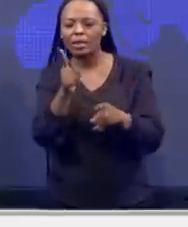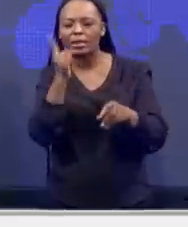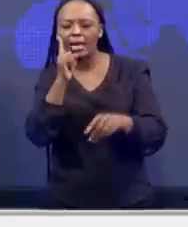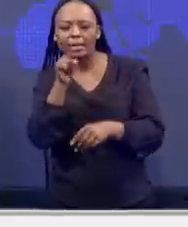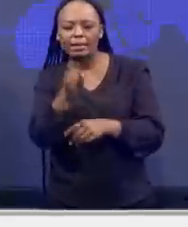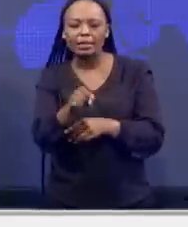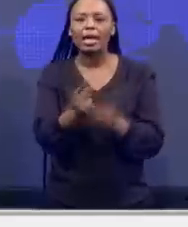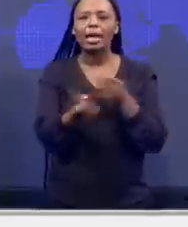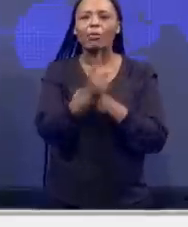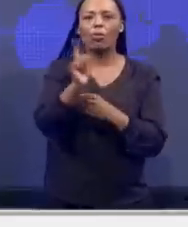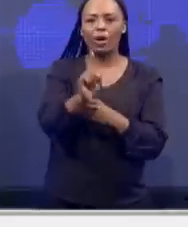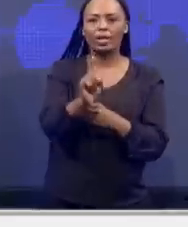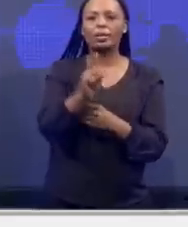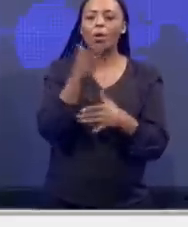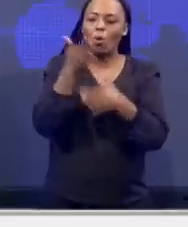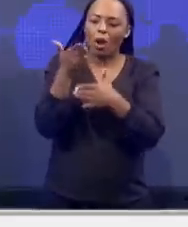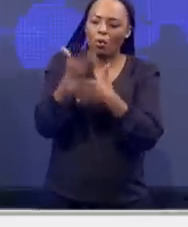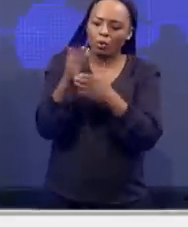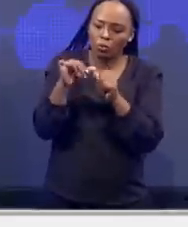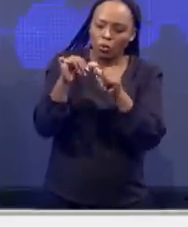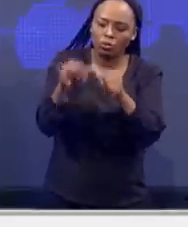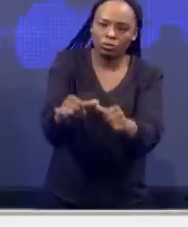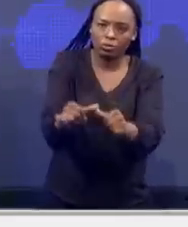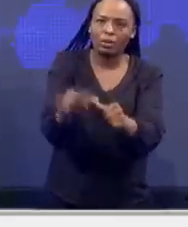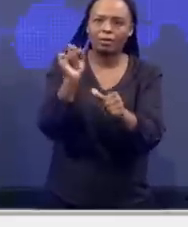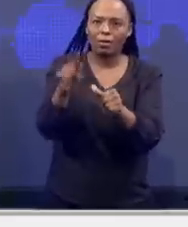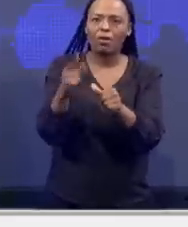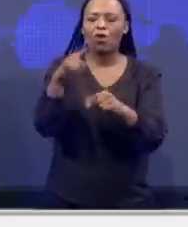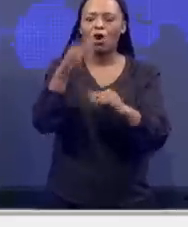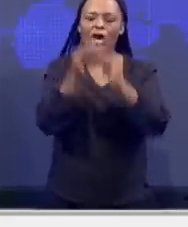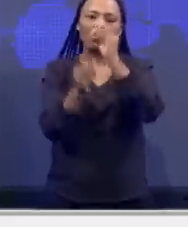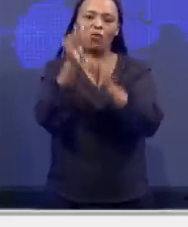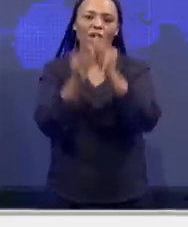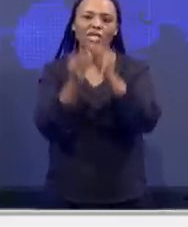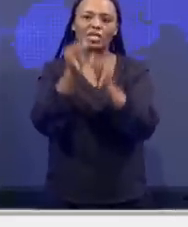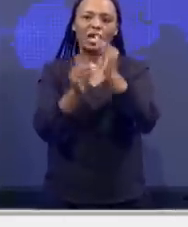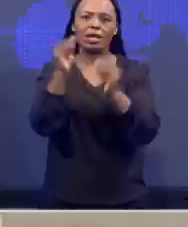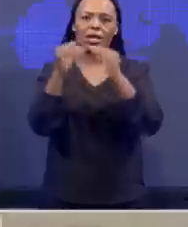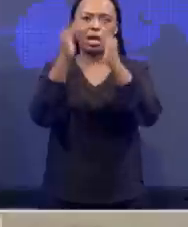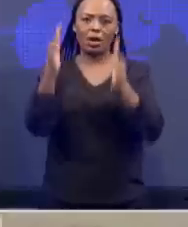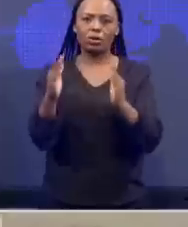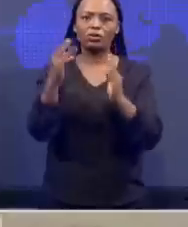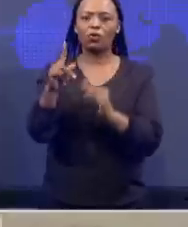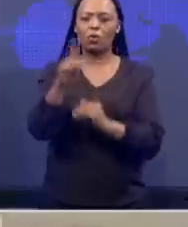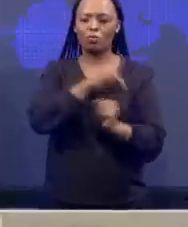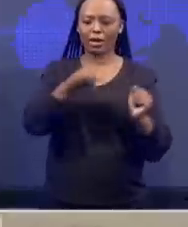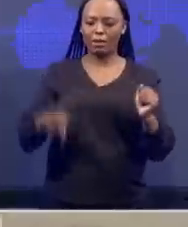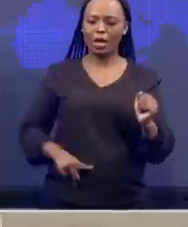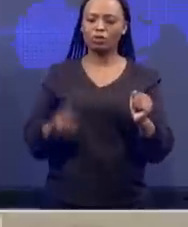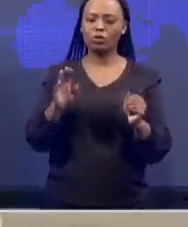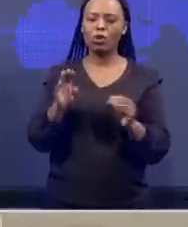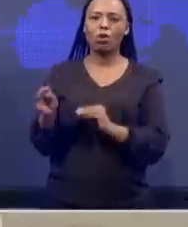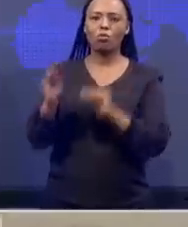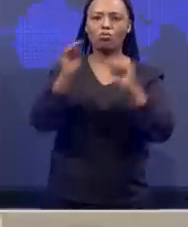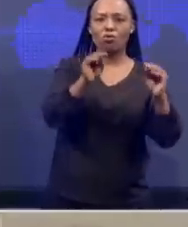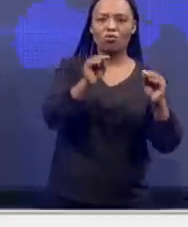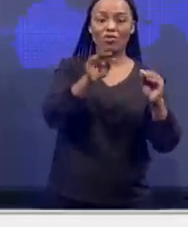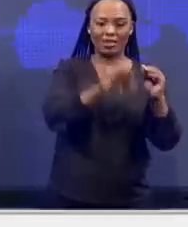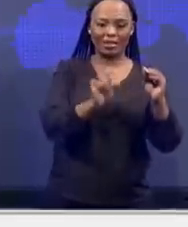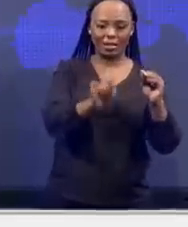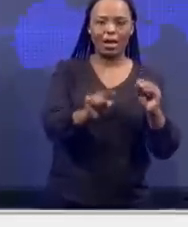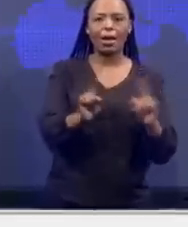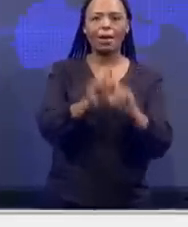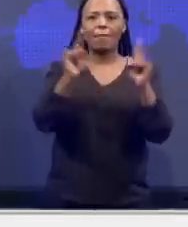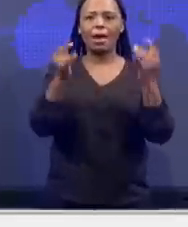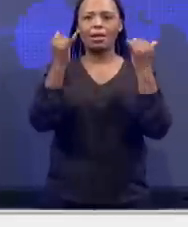can confirm that work was going on here for the renovations in order for the Premier to move in. But at the moment, we will not want